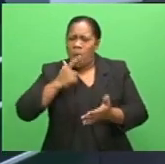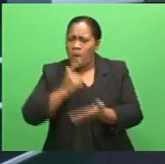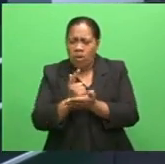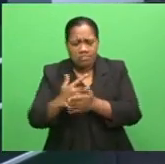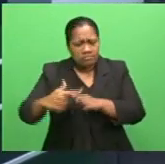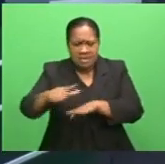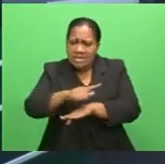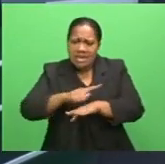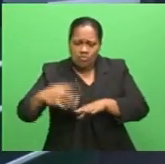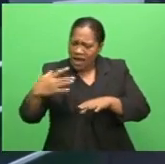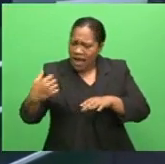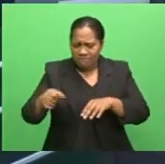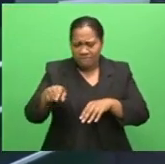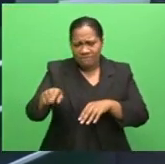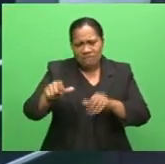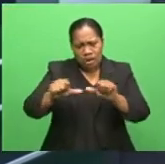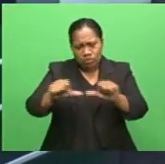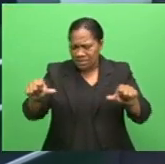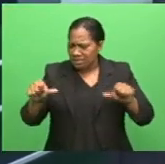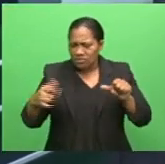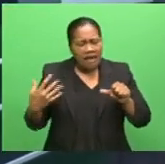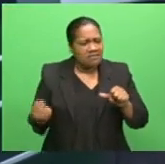And we are talking with